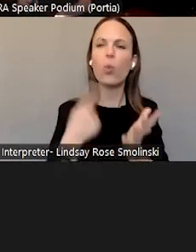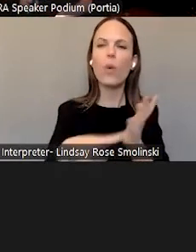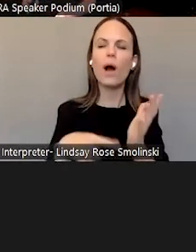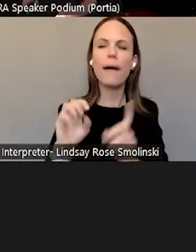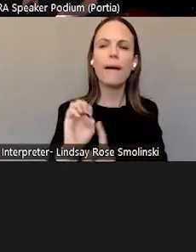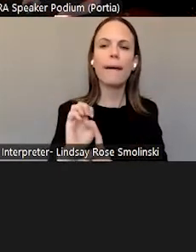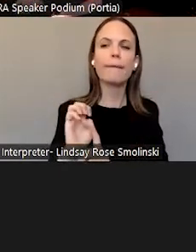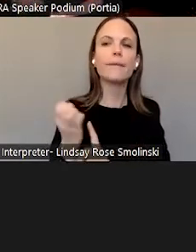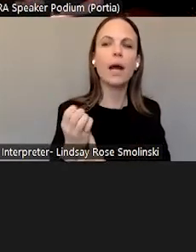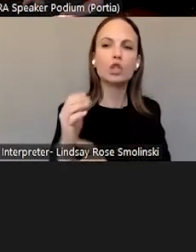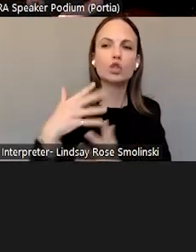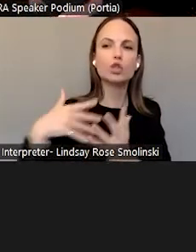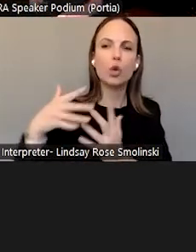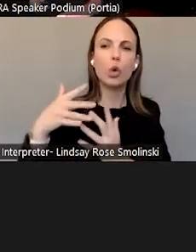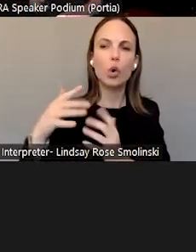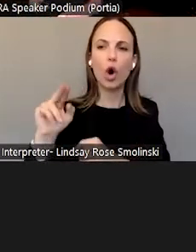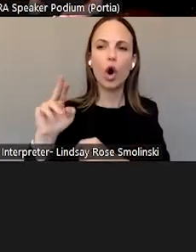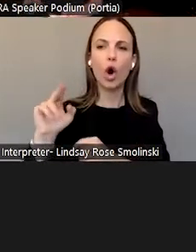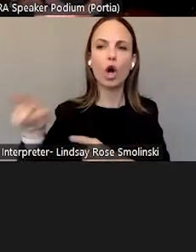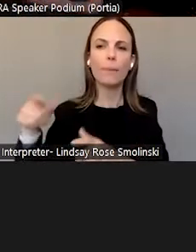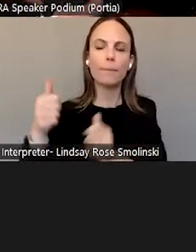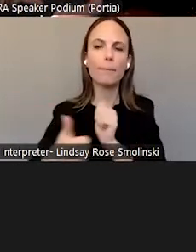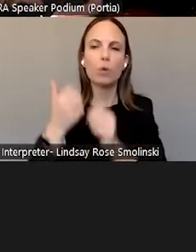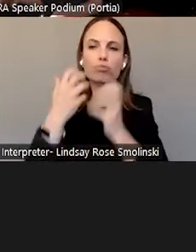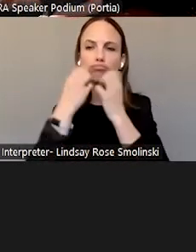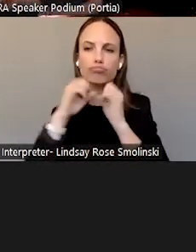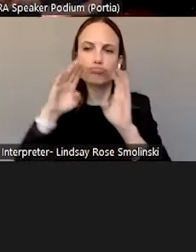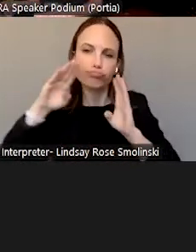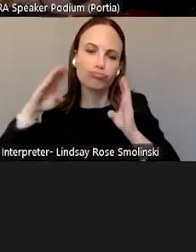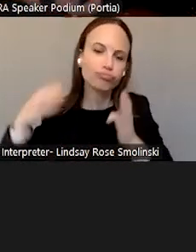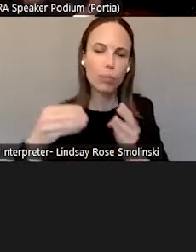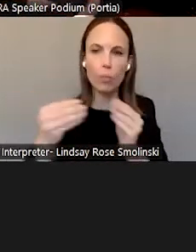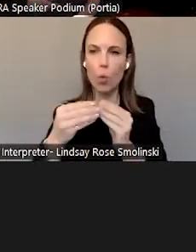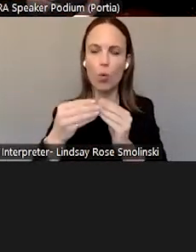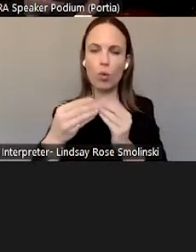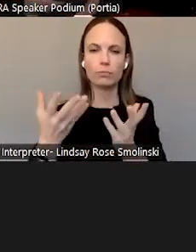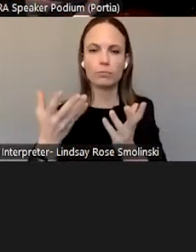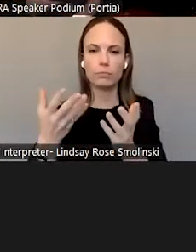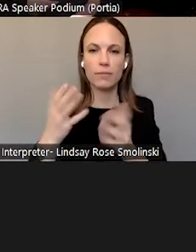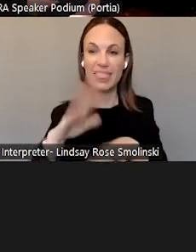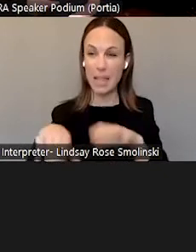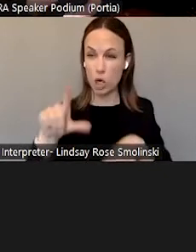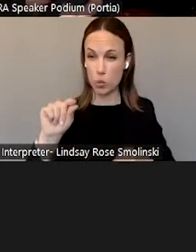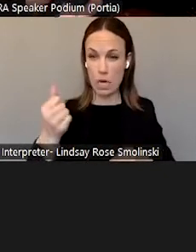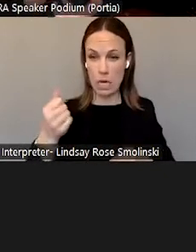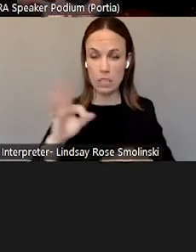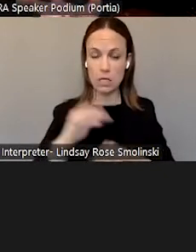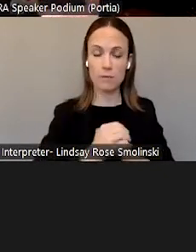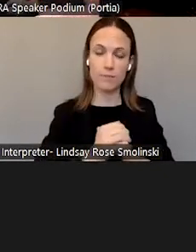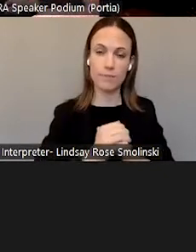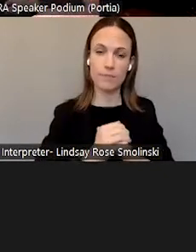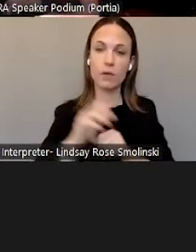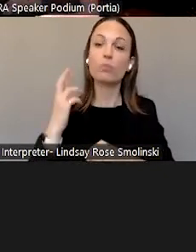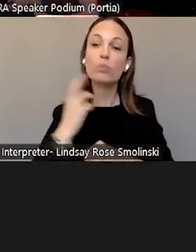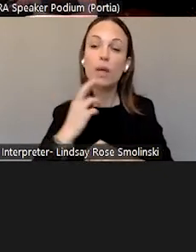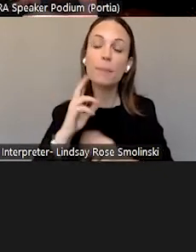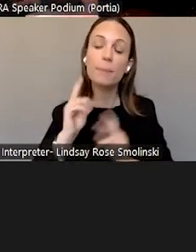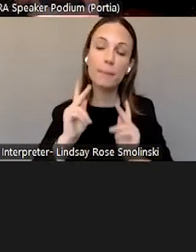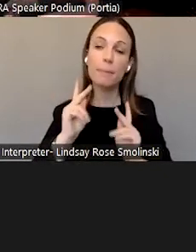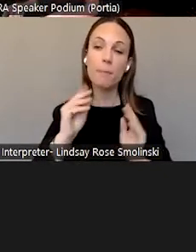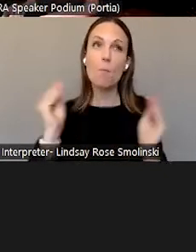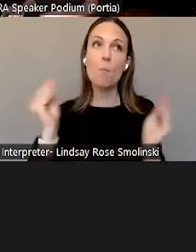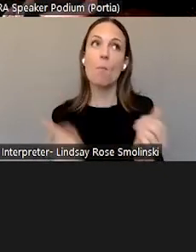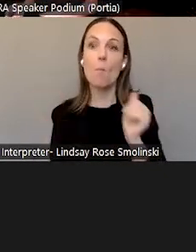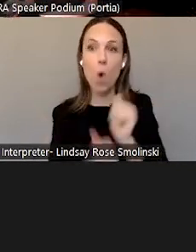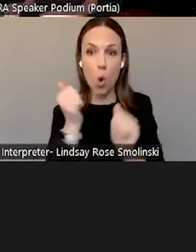and social causes they were paying most attention to or more attention to than in 2019, they found that people were paying the